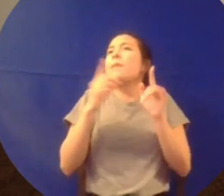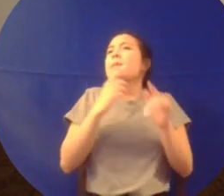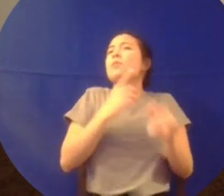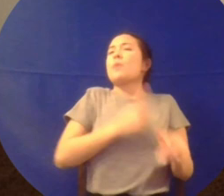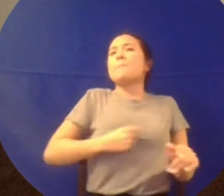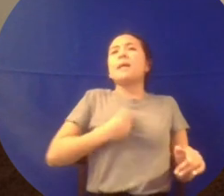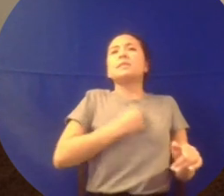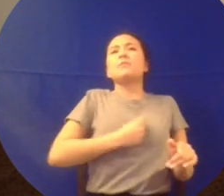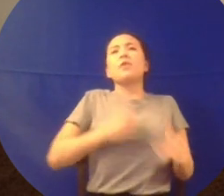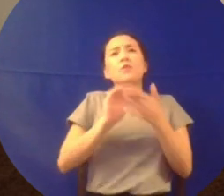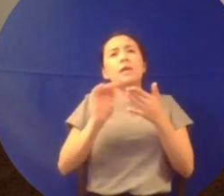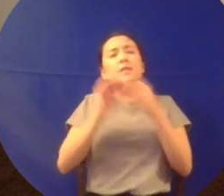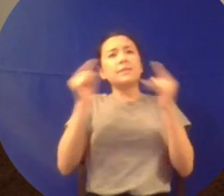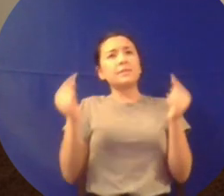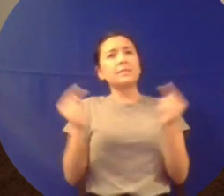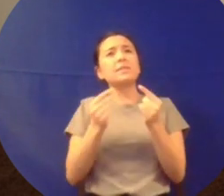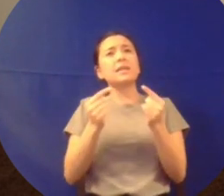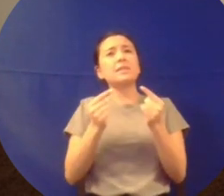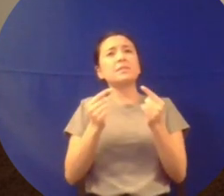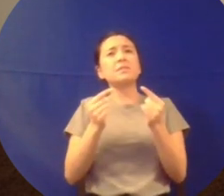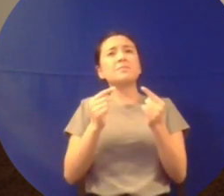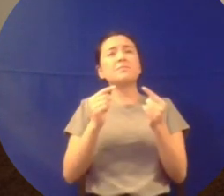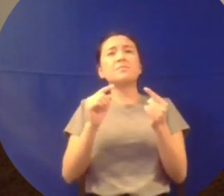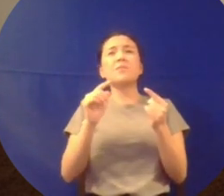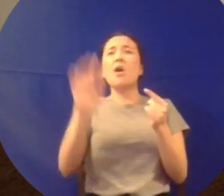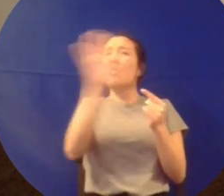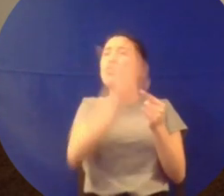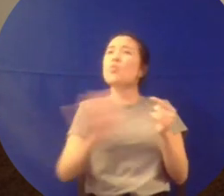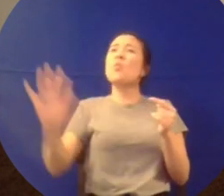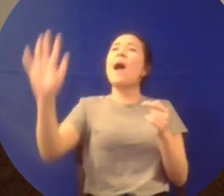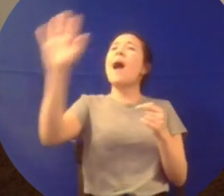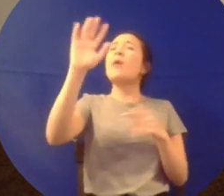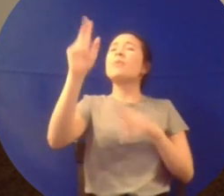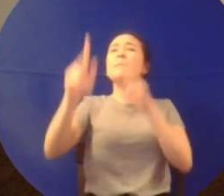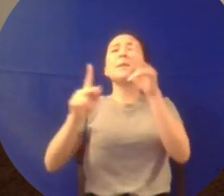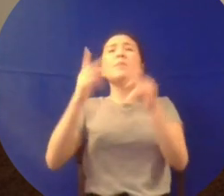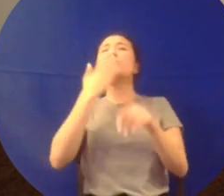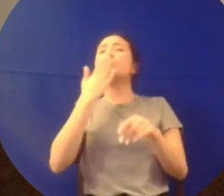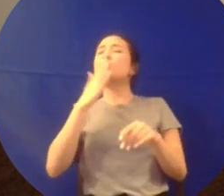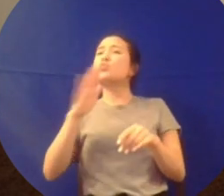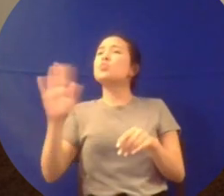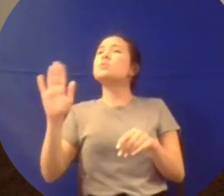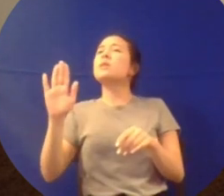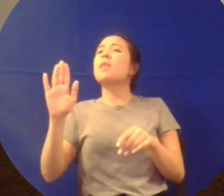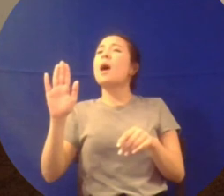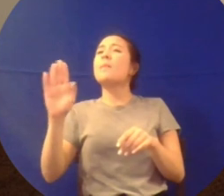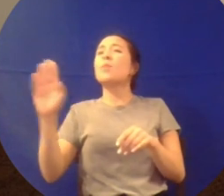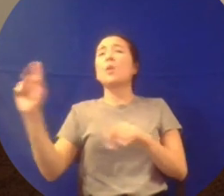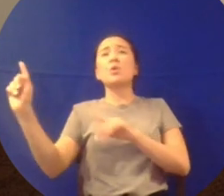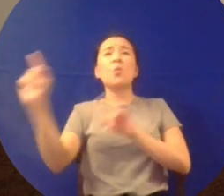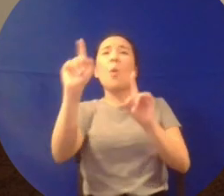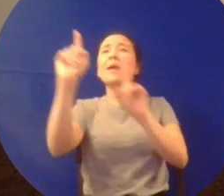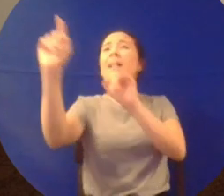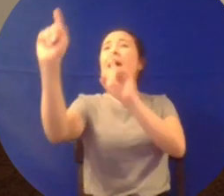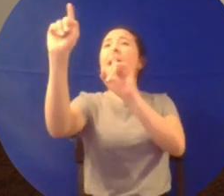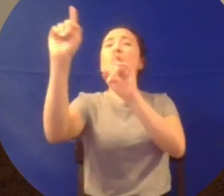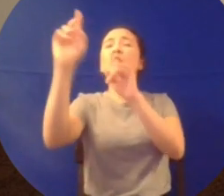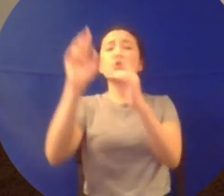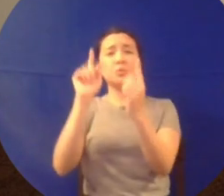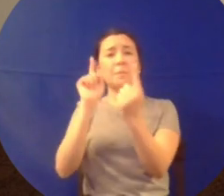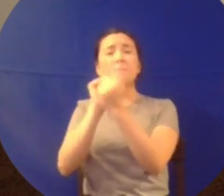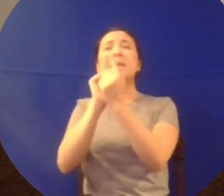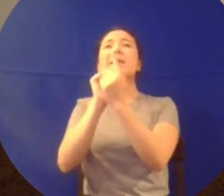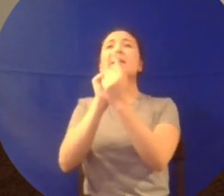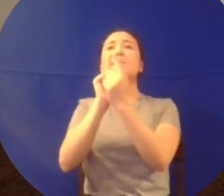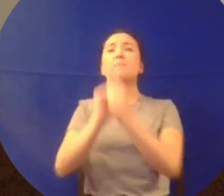People of the whole Judean countryside and all the inhabitants of Jerusalem were going out to meet him and were